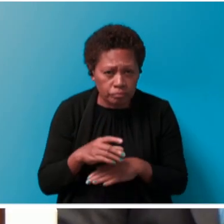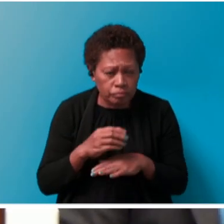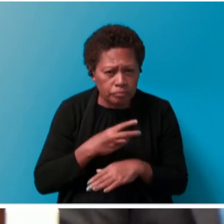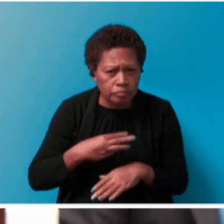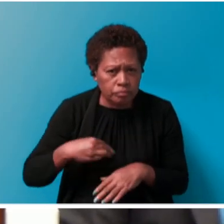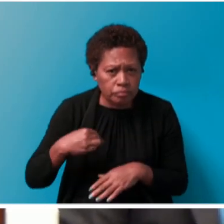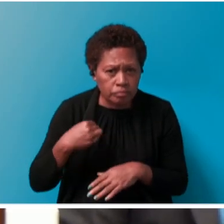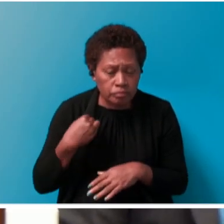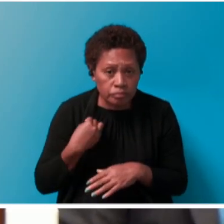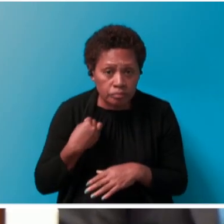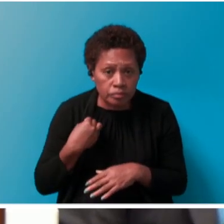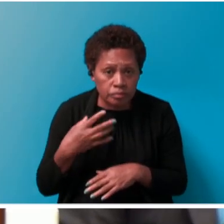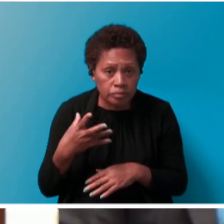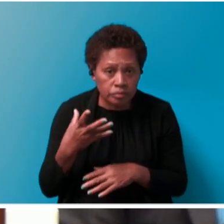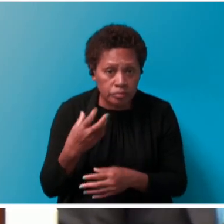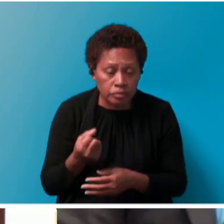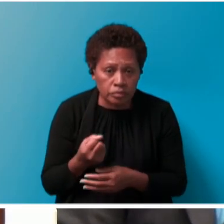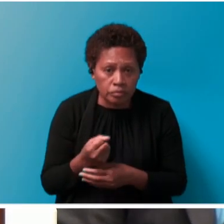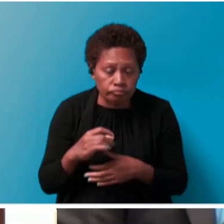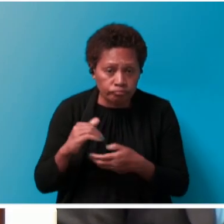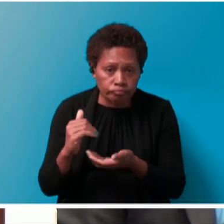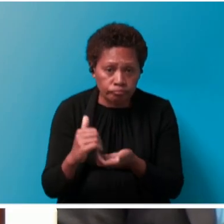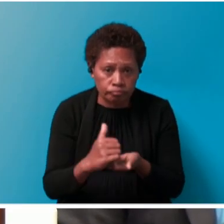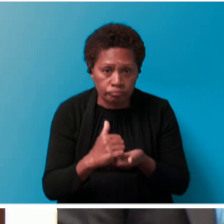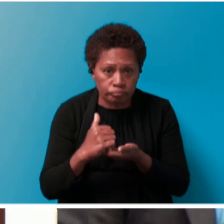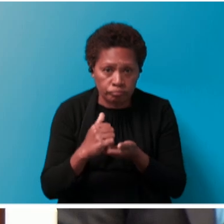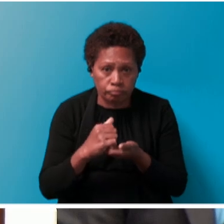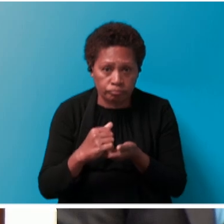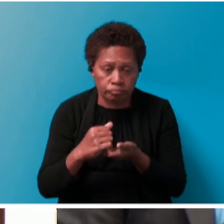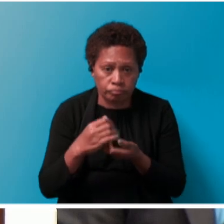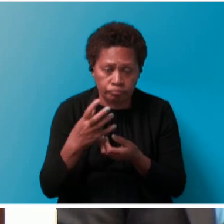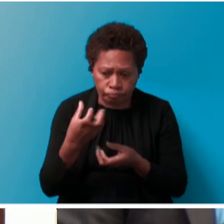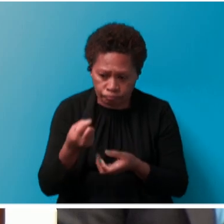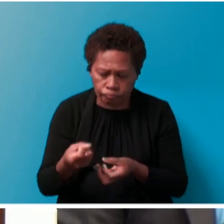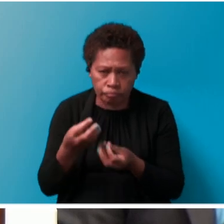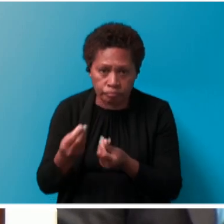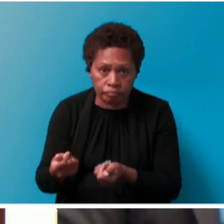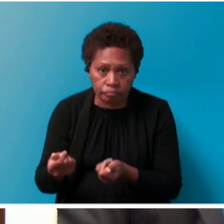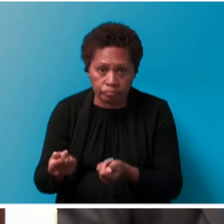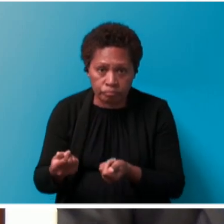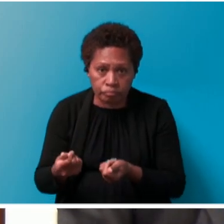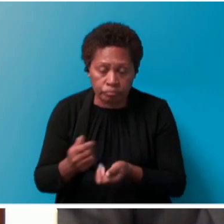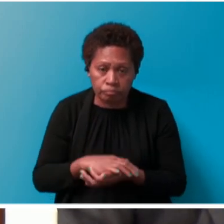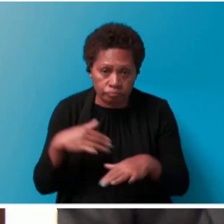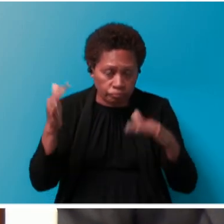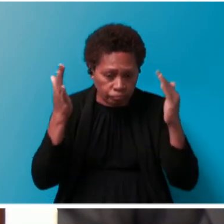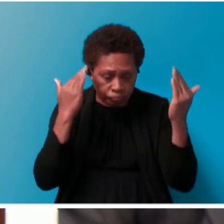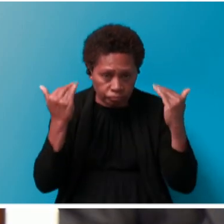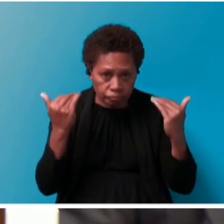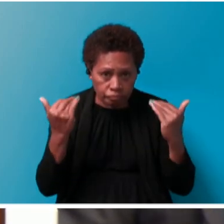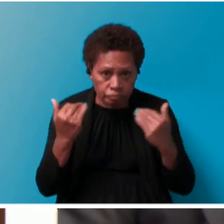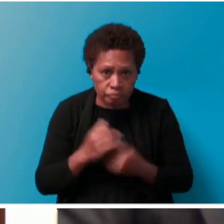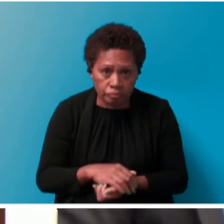approach and willingness to collaborate on sustainable solutions. The Speaker said the Ministry